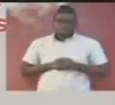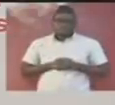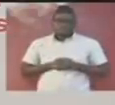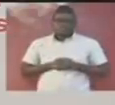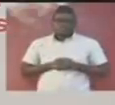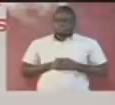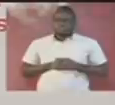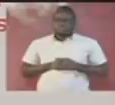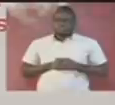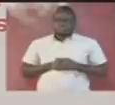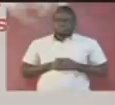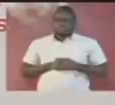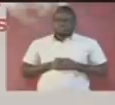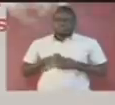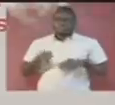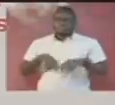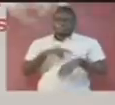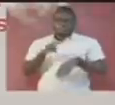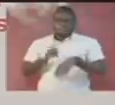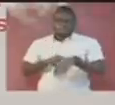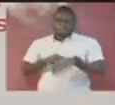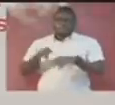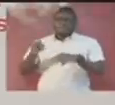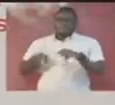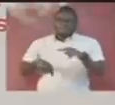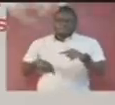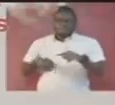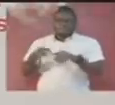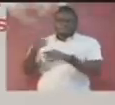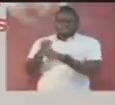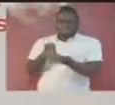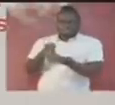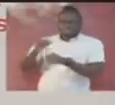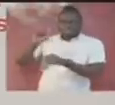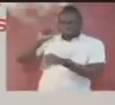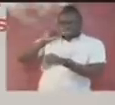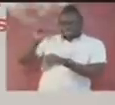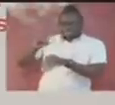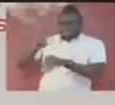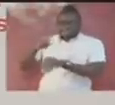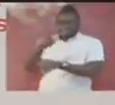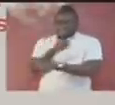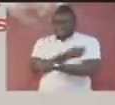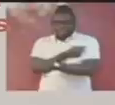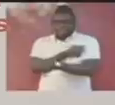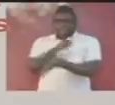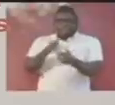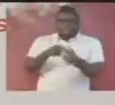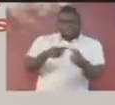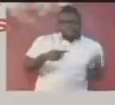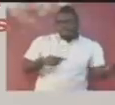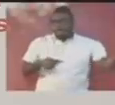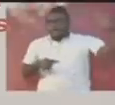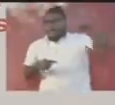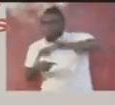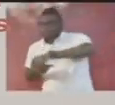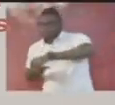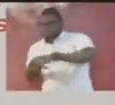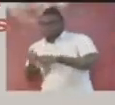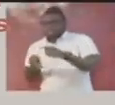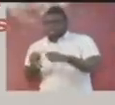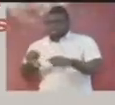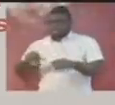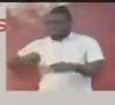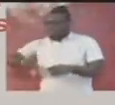thumb, a person who receives a vaccine from manufacturer A should get their second dose